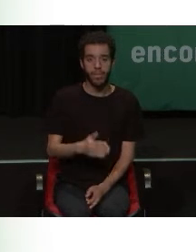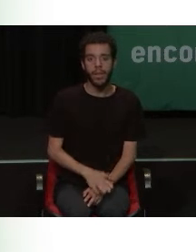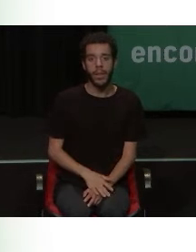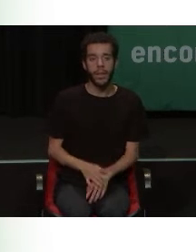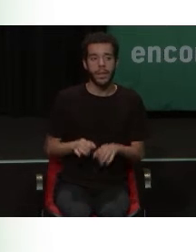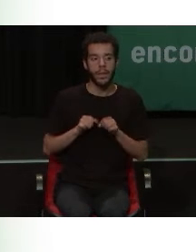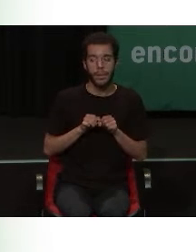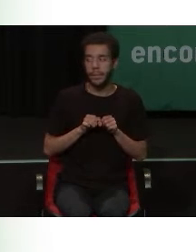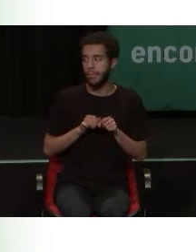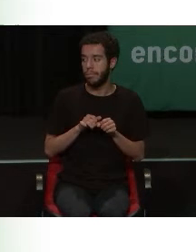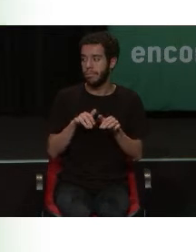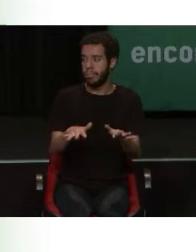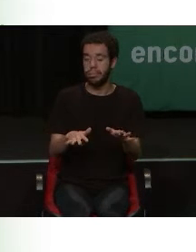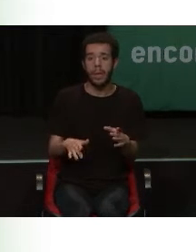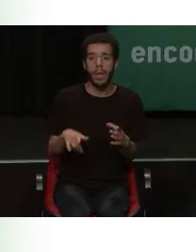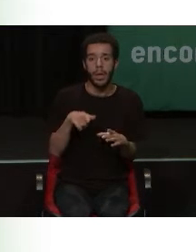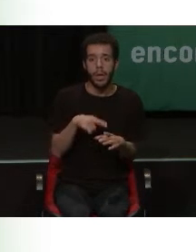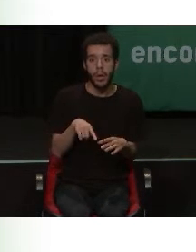the MCR1 gene,